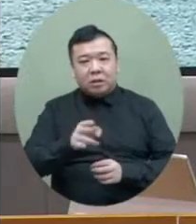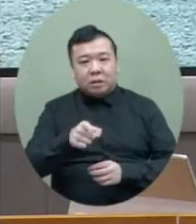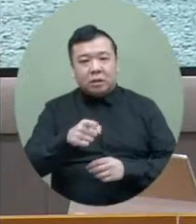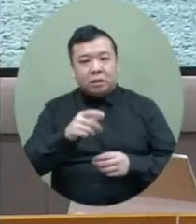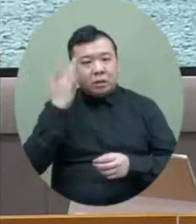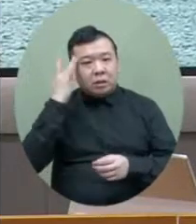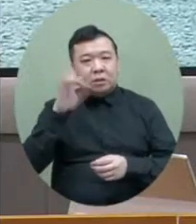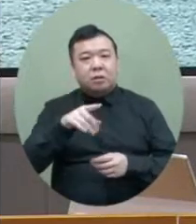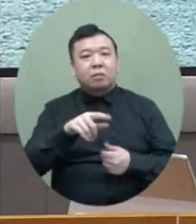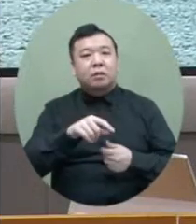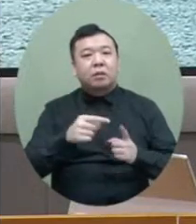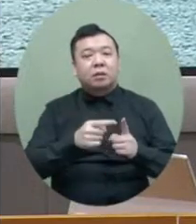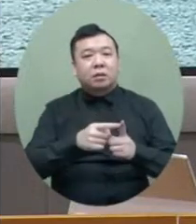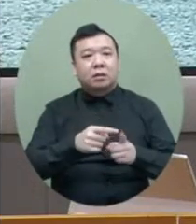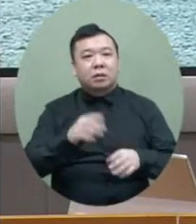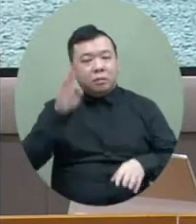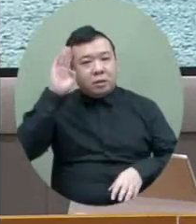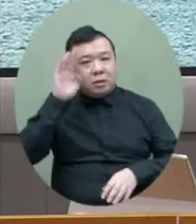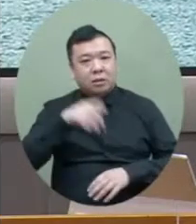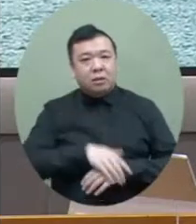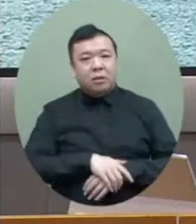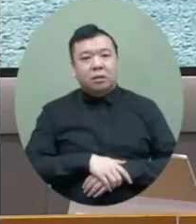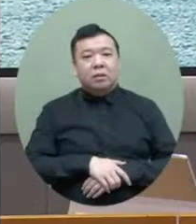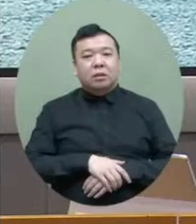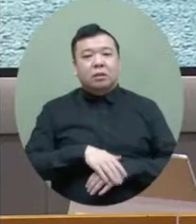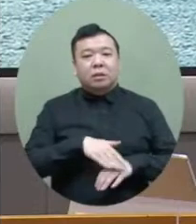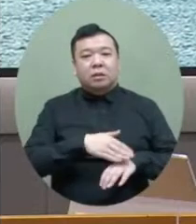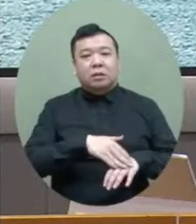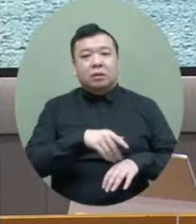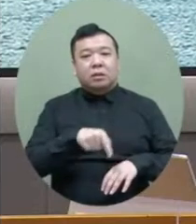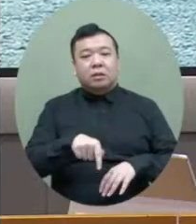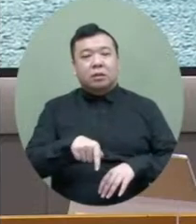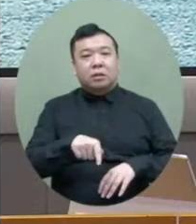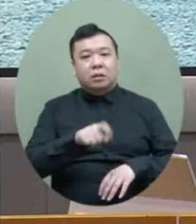As for the quarantine hotel guests,